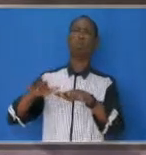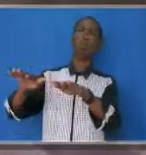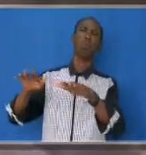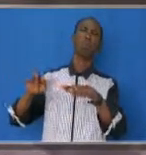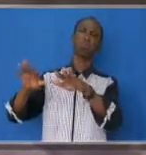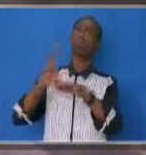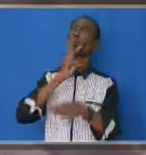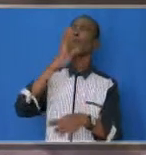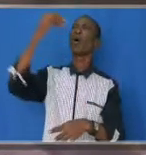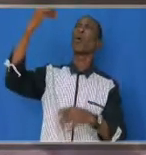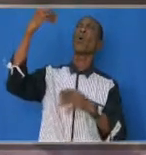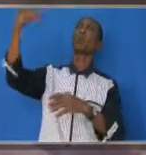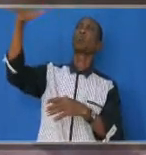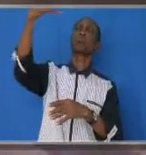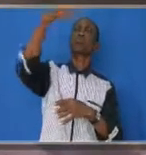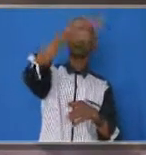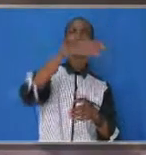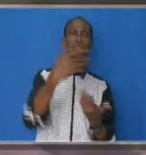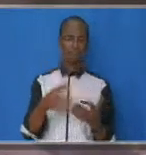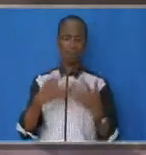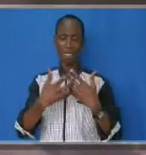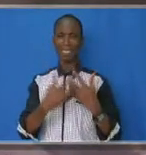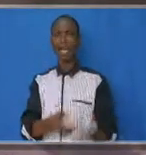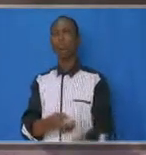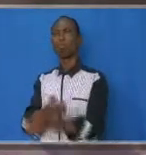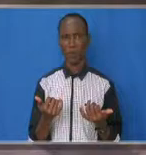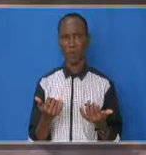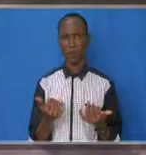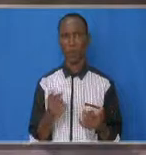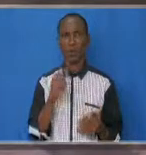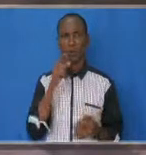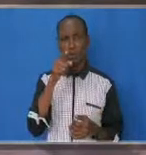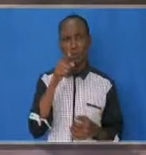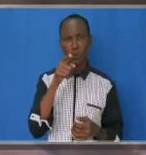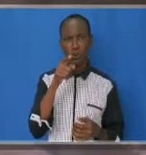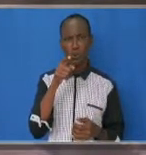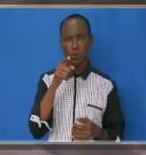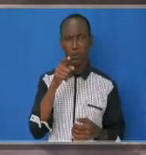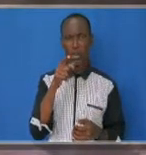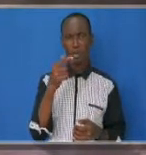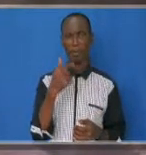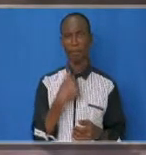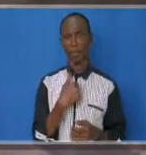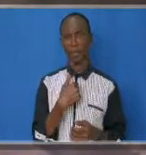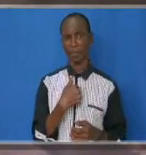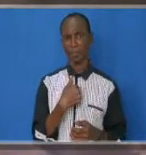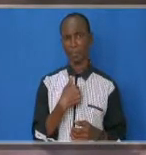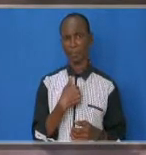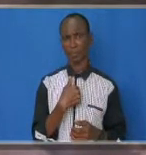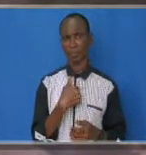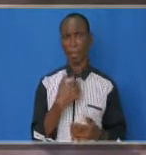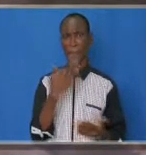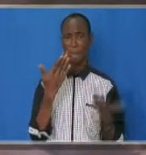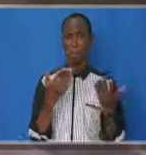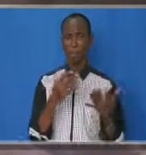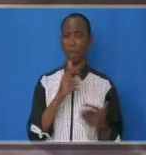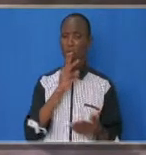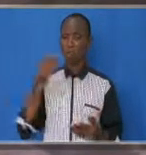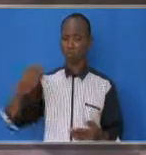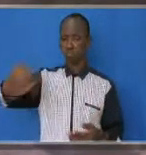ate food from heaven. They were the only nation that walked through a parted into two